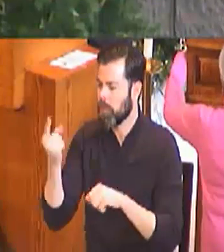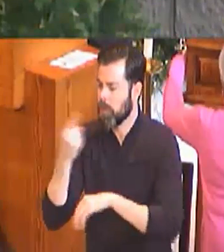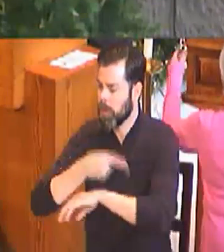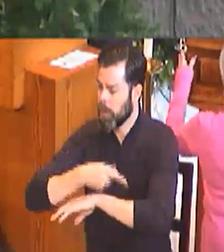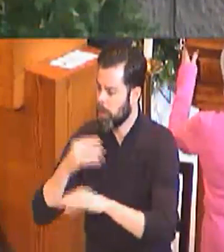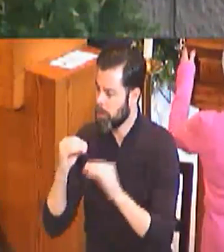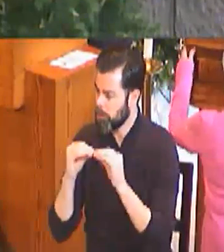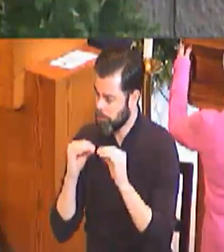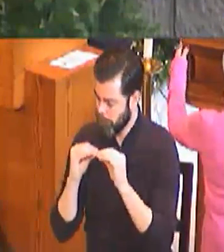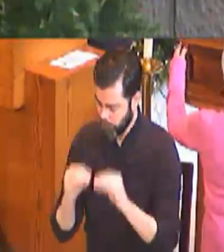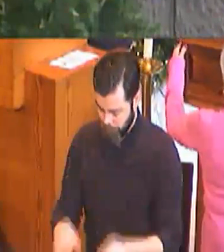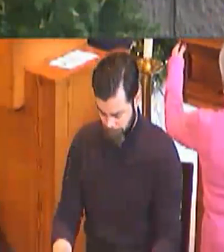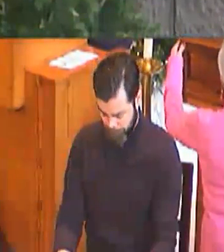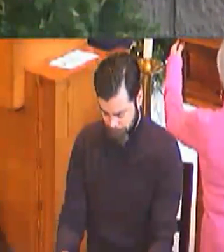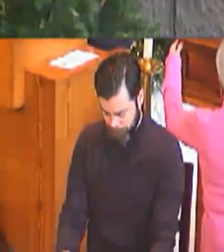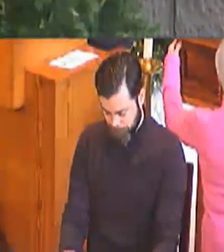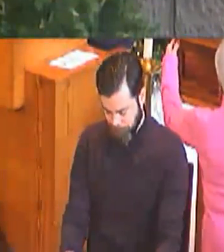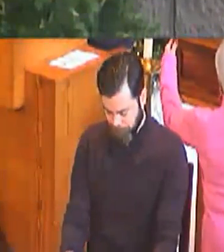days.